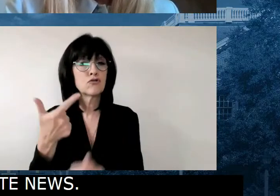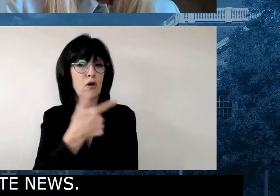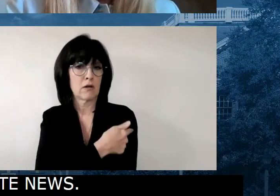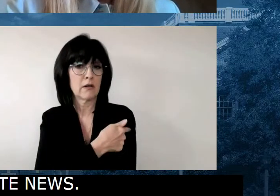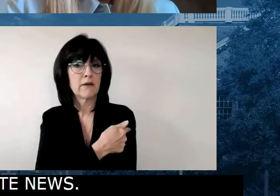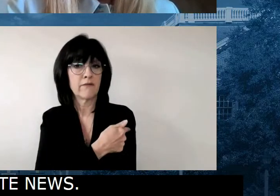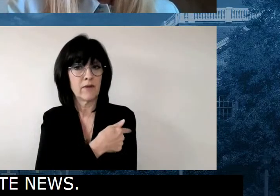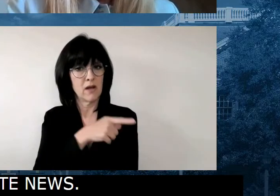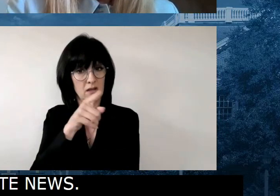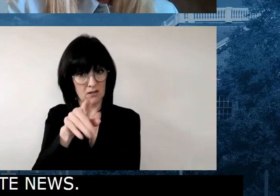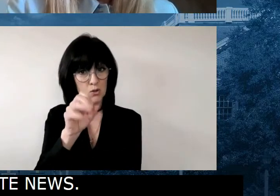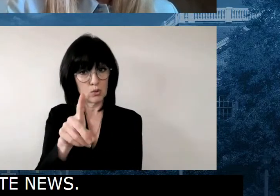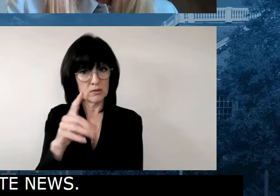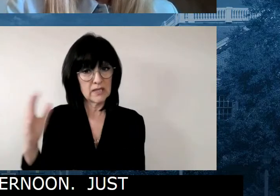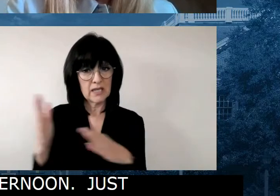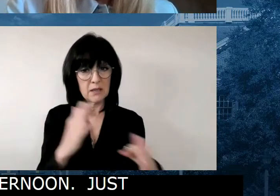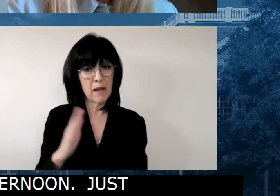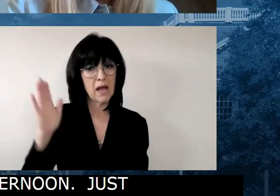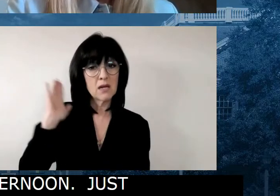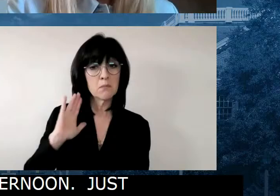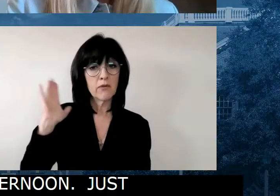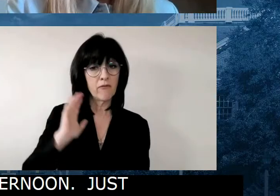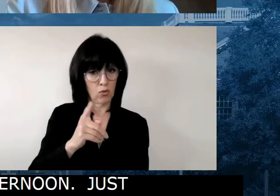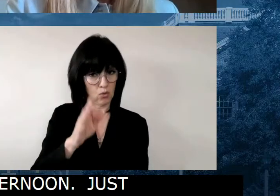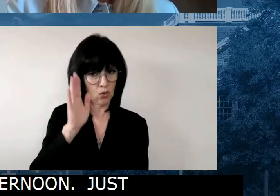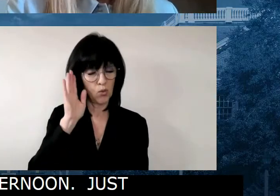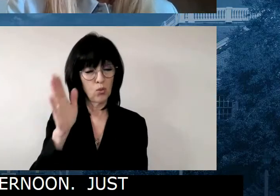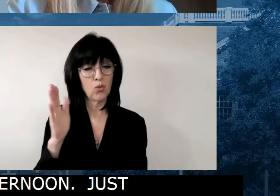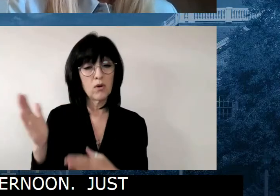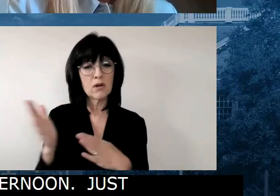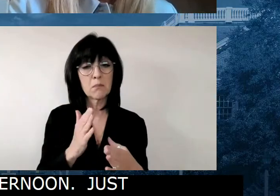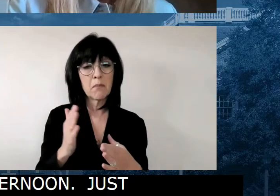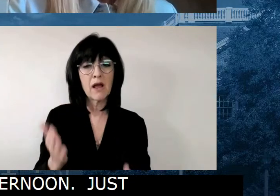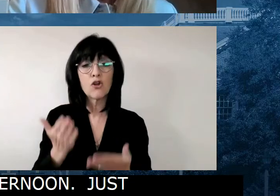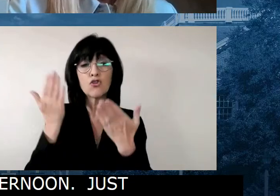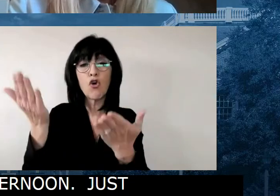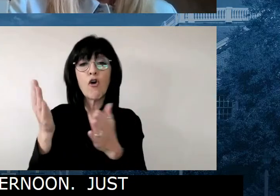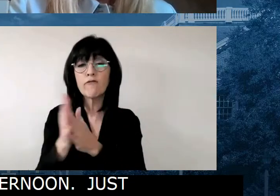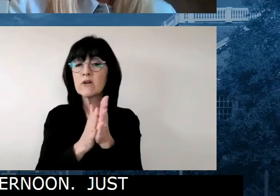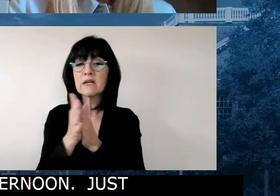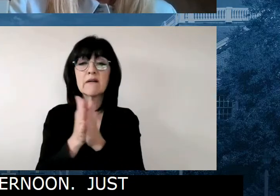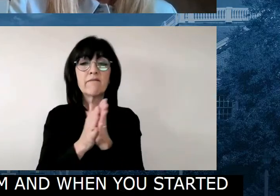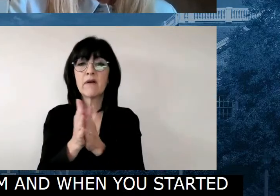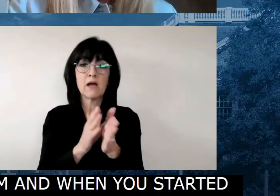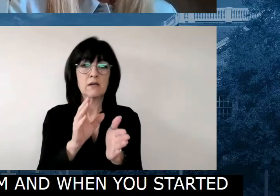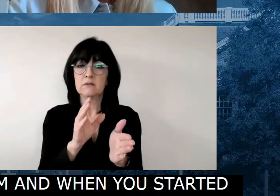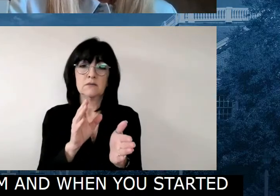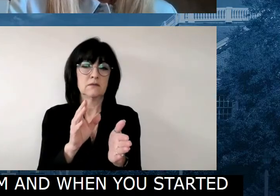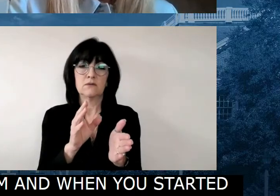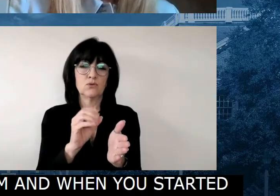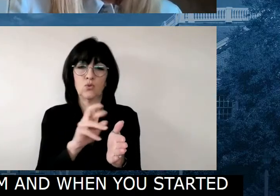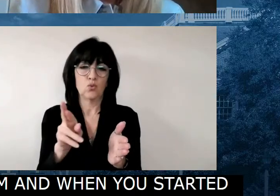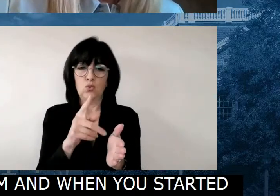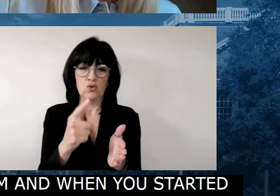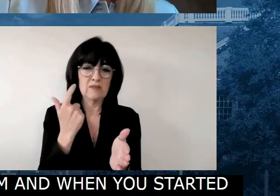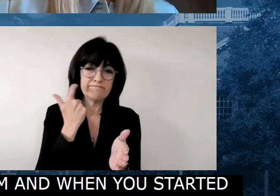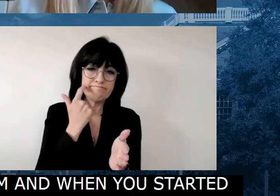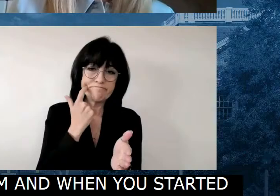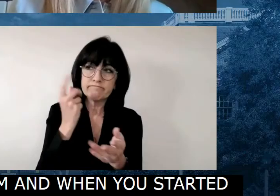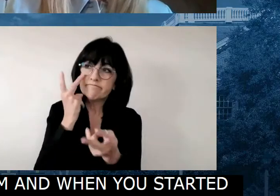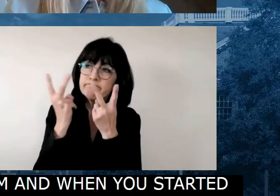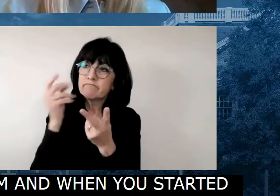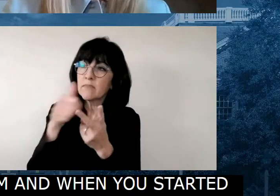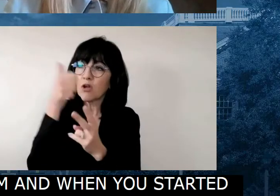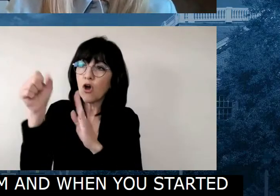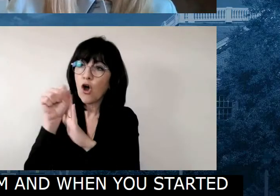the plan to kind of eventually start offering incentives, or is this just seeing how well it works in other states and thinking it can work pretty well